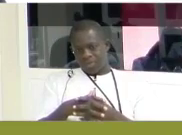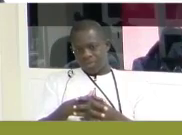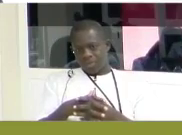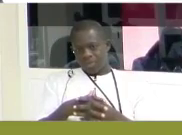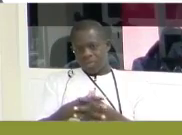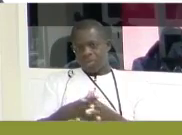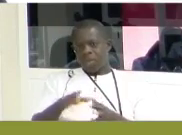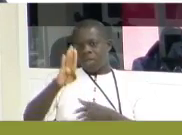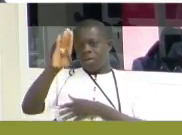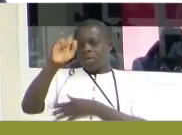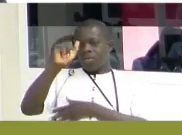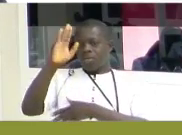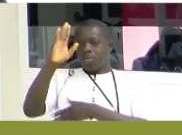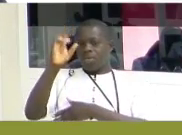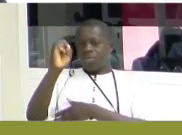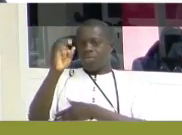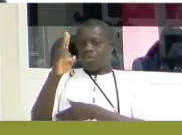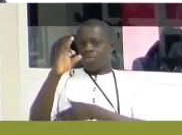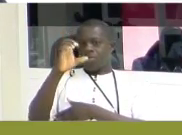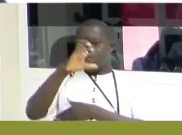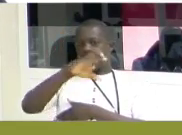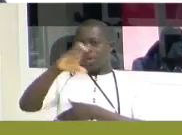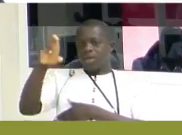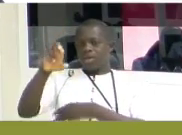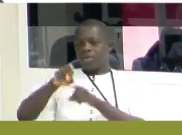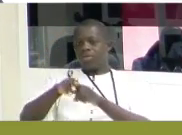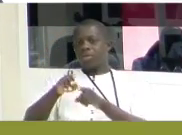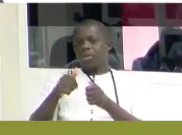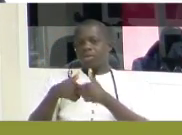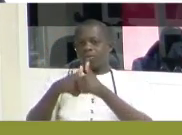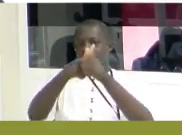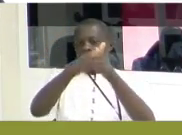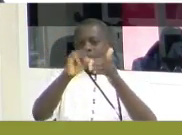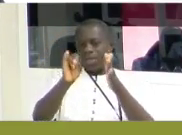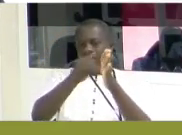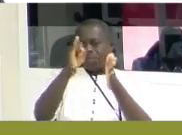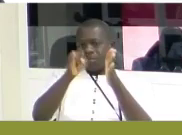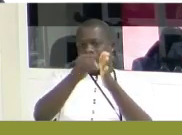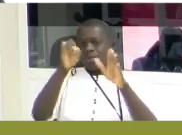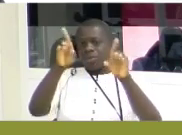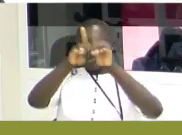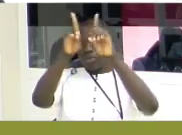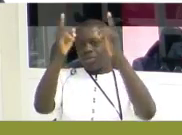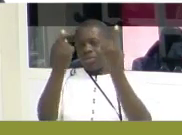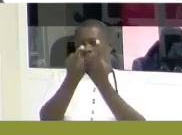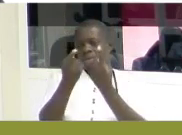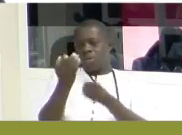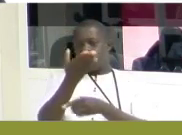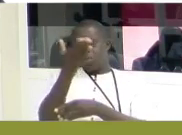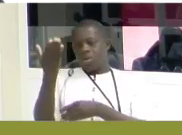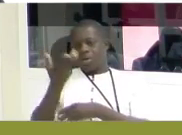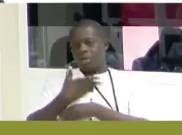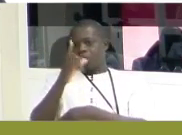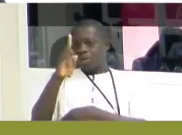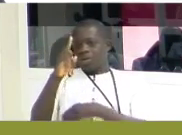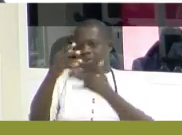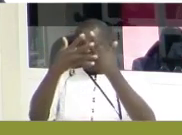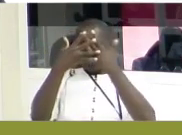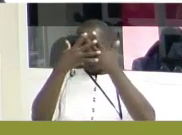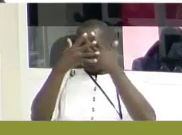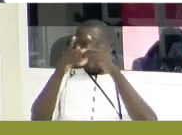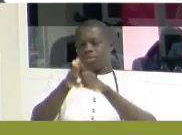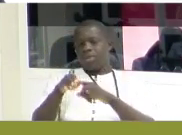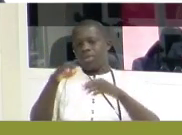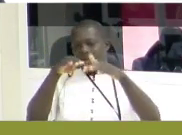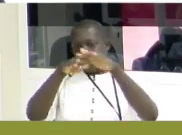Babukar Jeng escorted me to the investigations department downstairs, where you have one of their cells, and I was